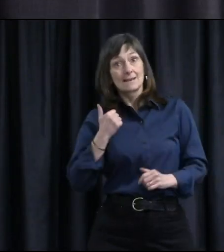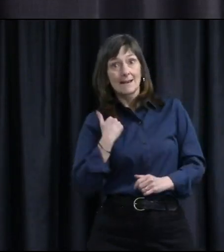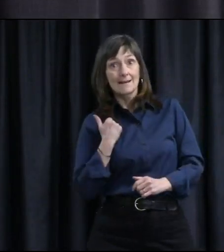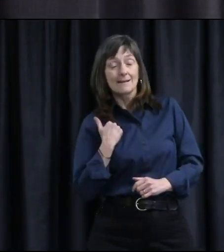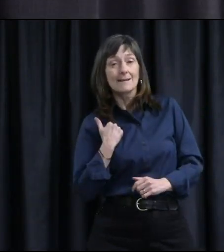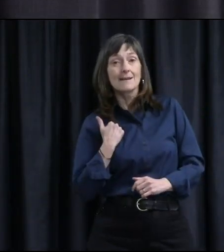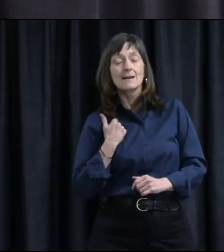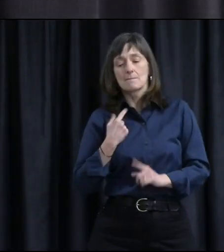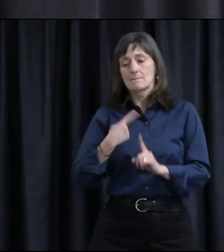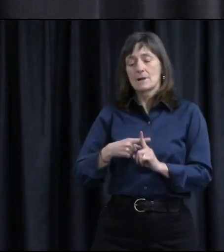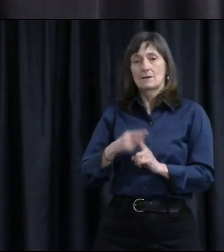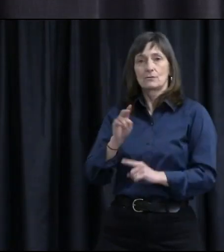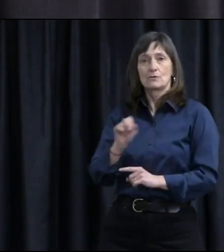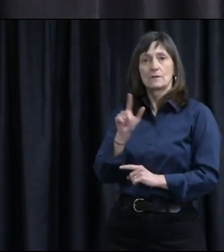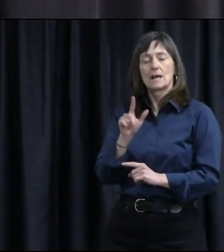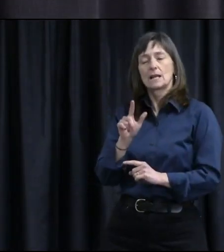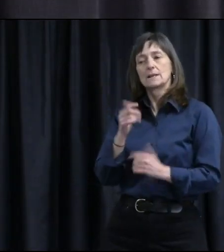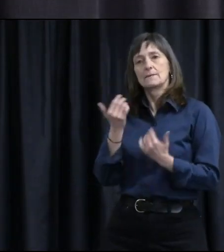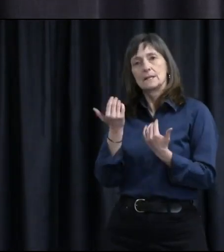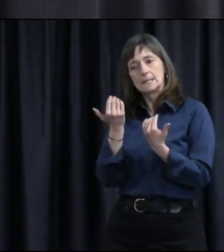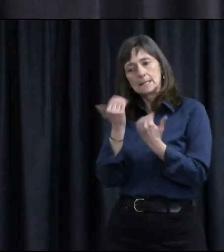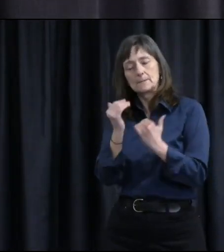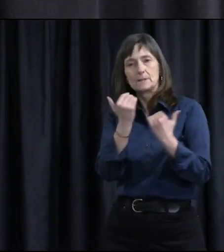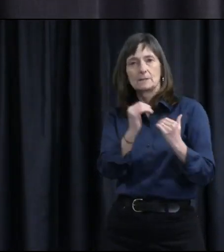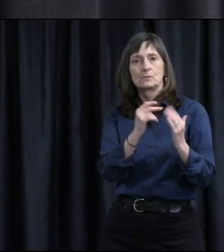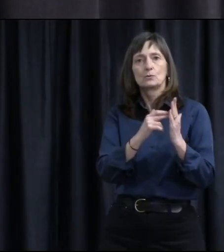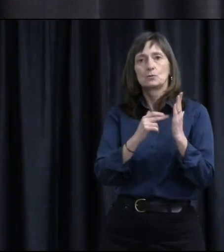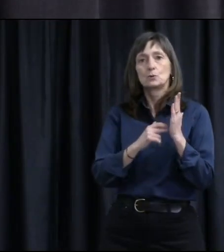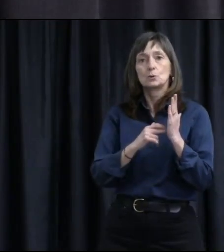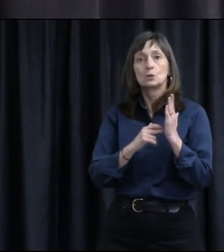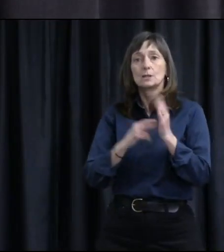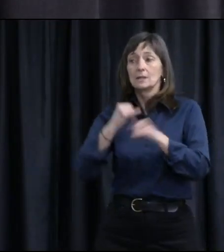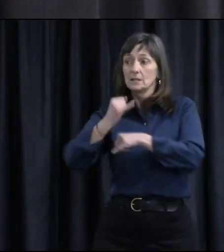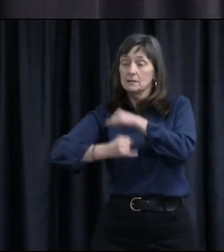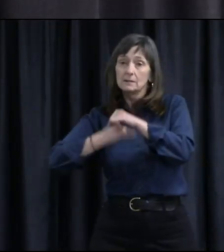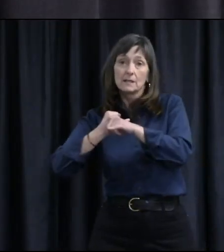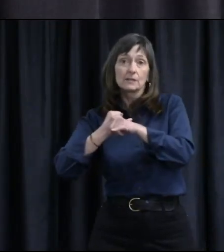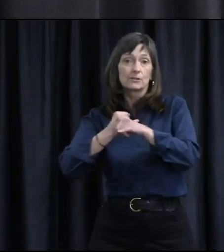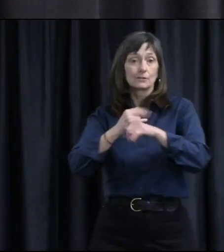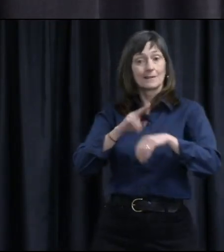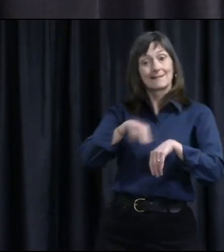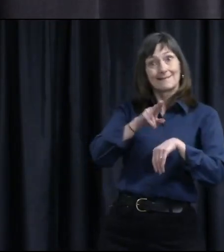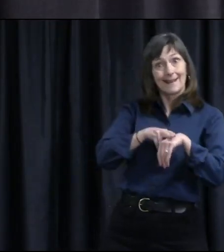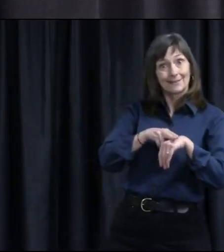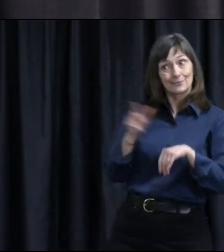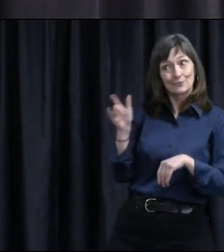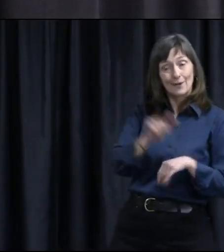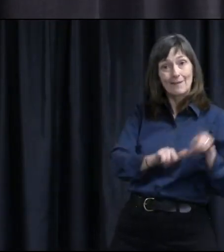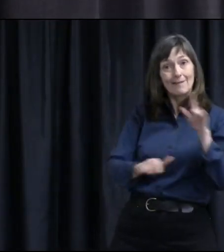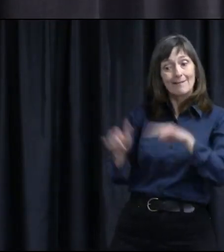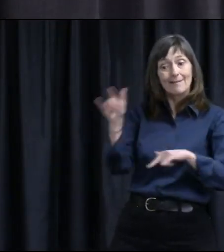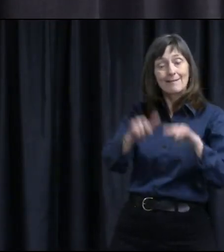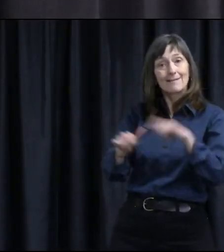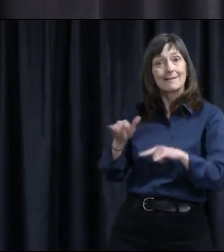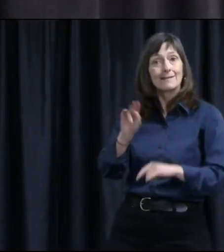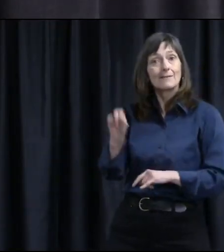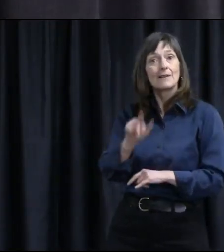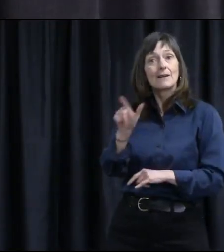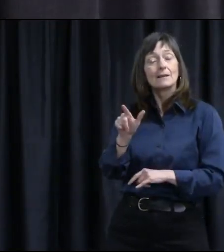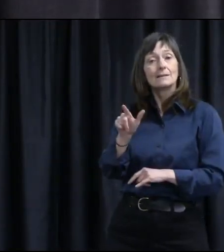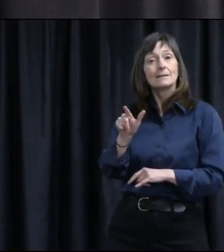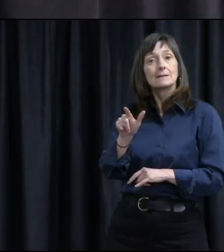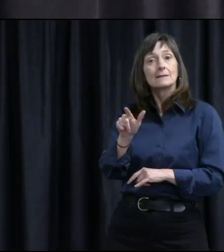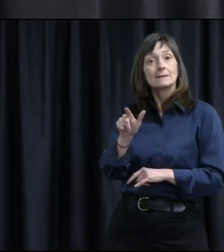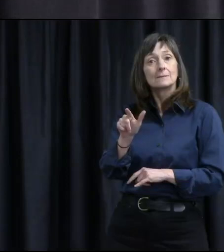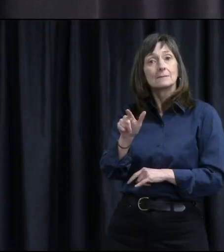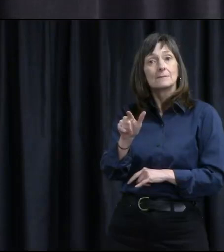dealing with COVID-19. So international and national travelers coming to Newfoundland and Labrador, and